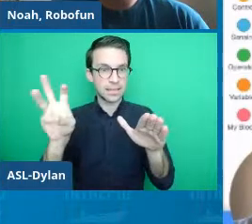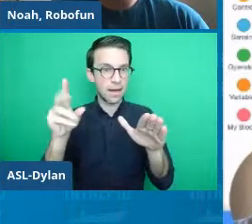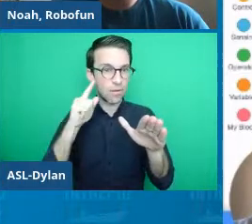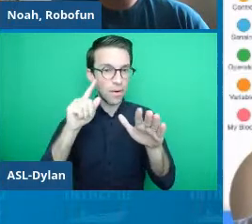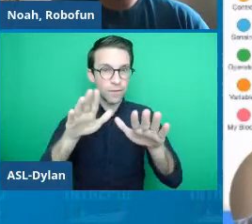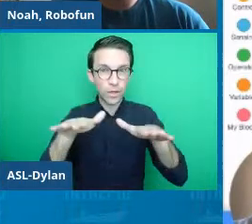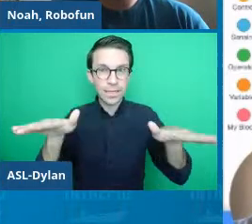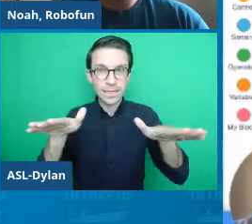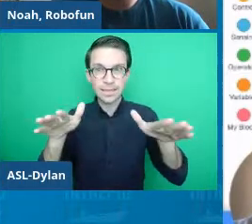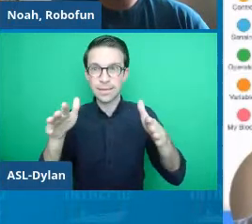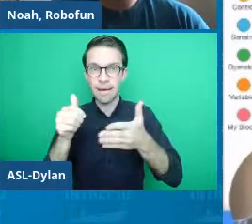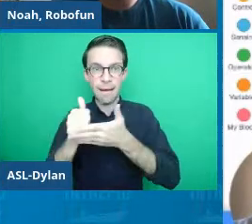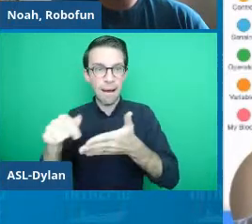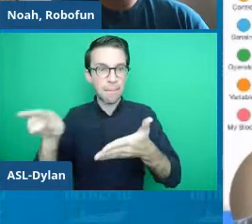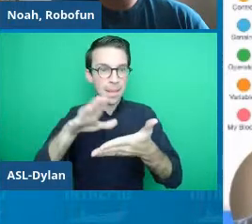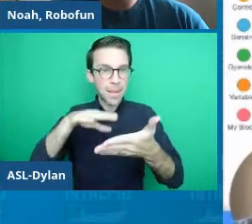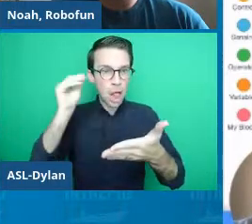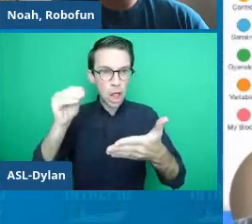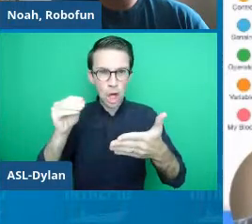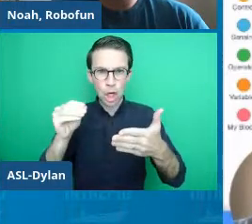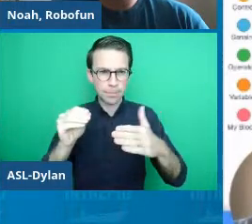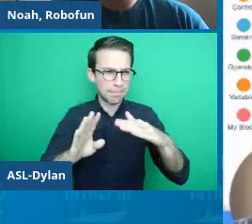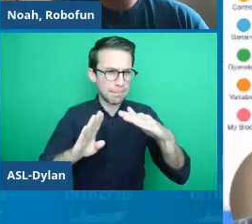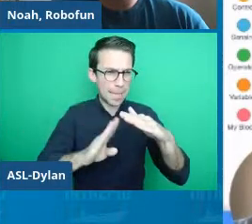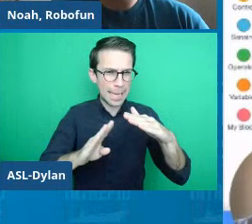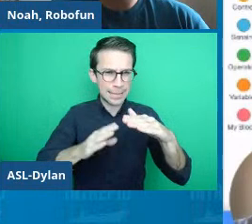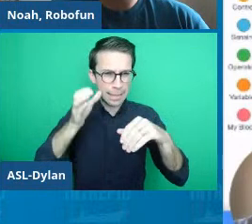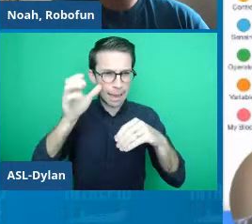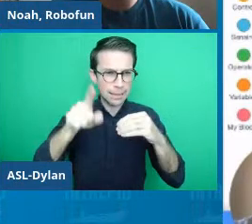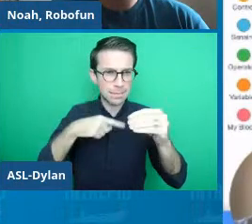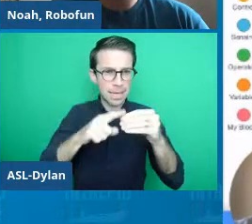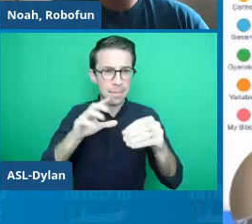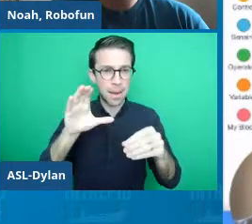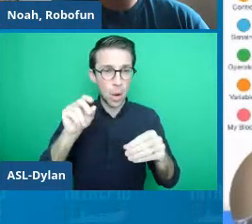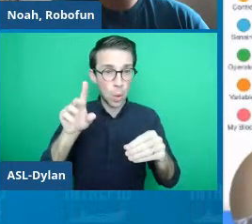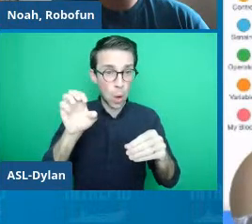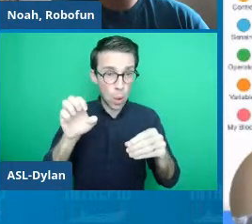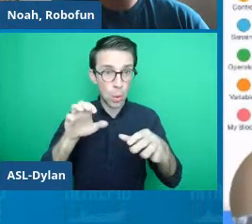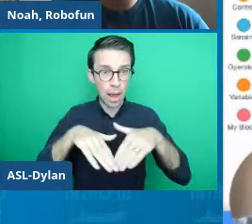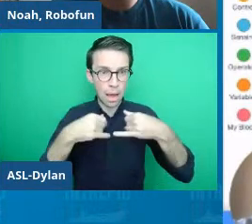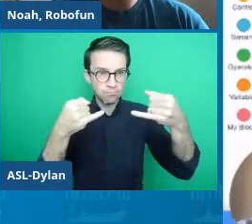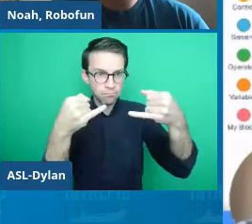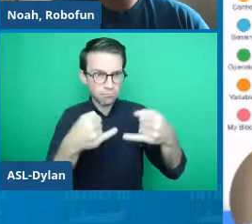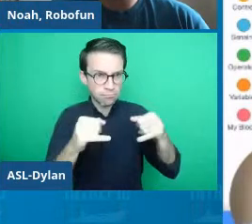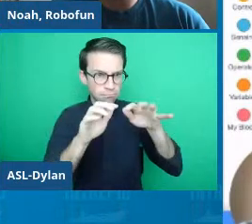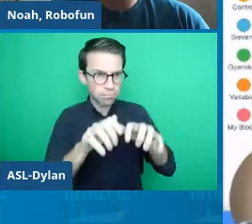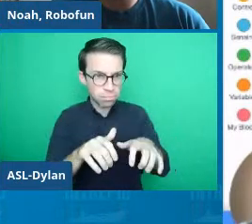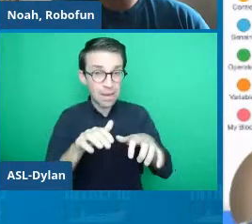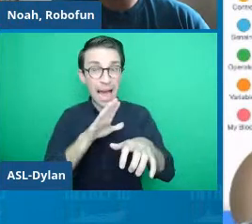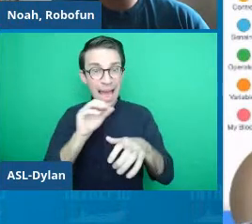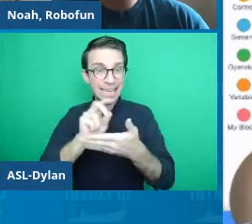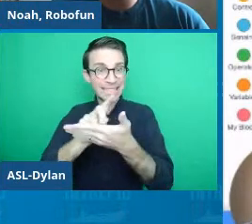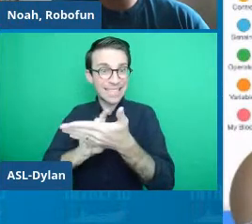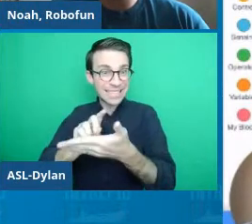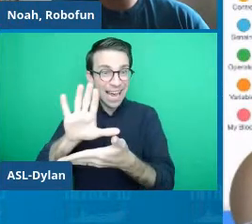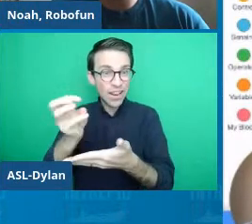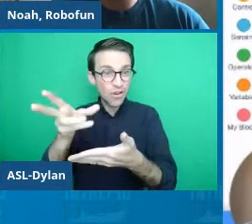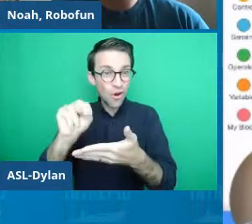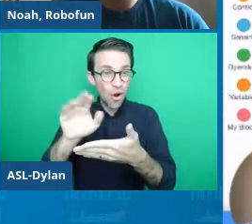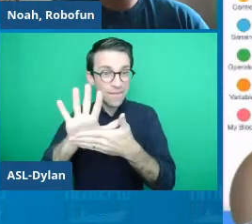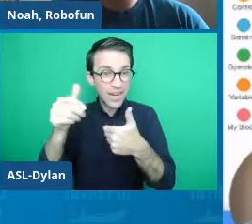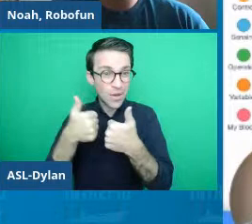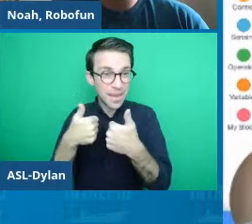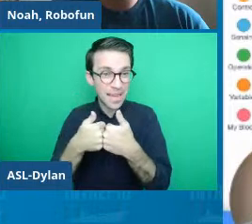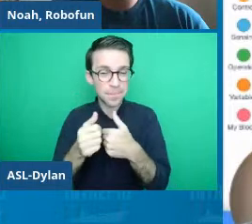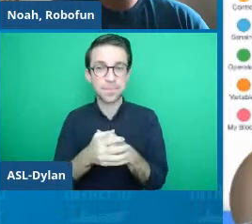to learn the basics of coding and coding concepts, and also to design their own video game. And today I'm going to be